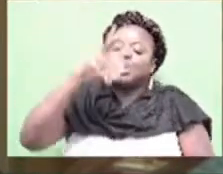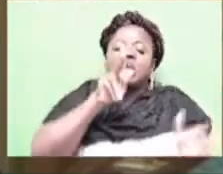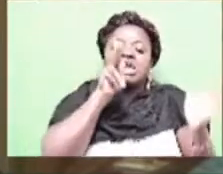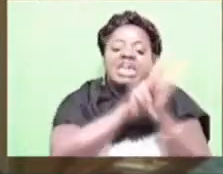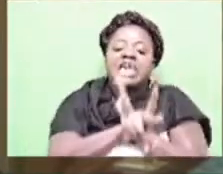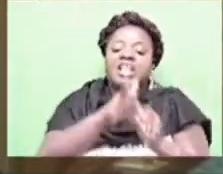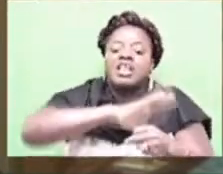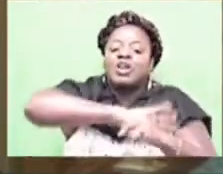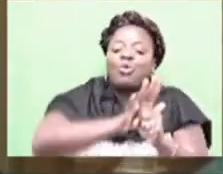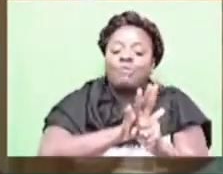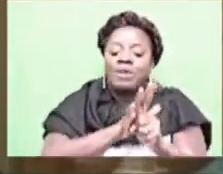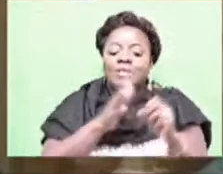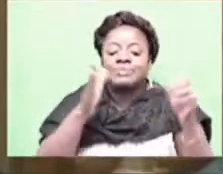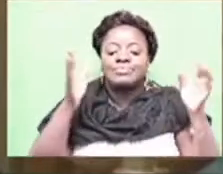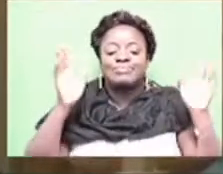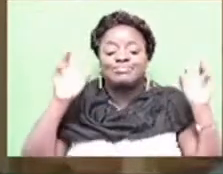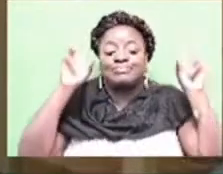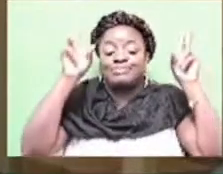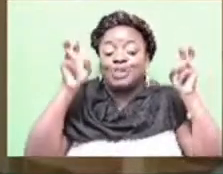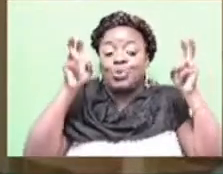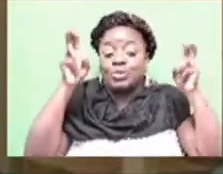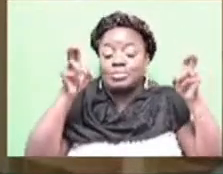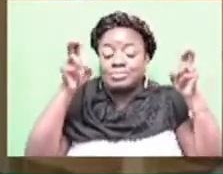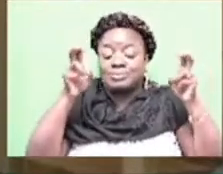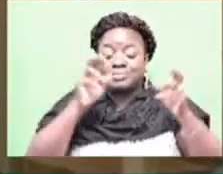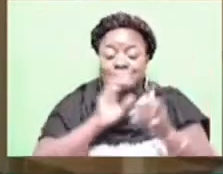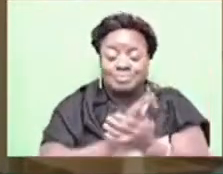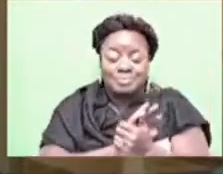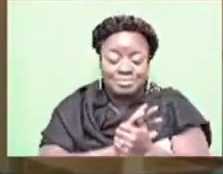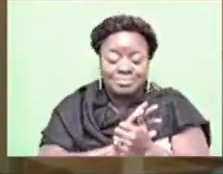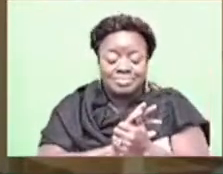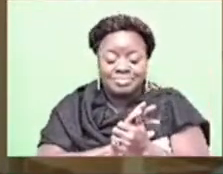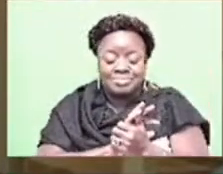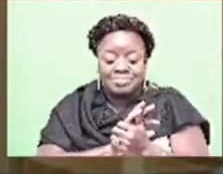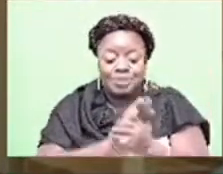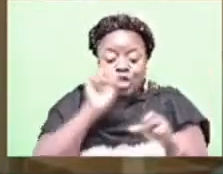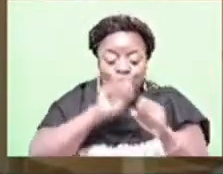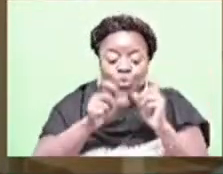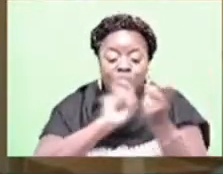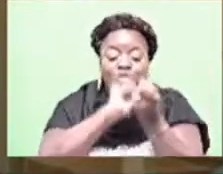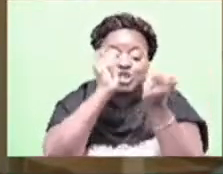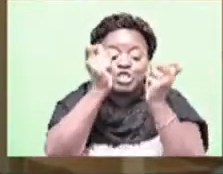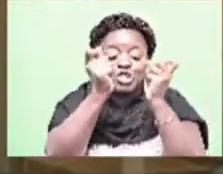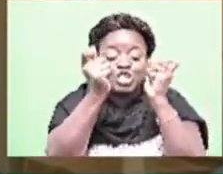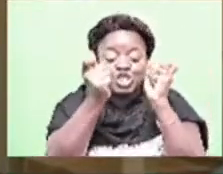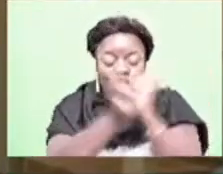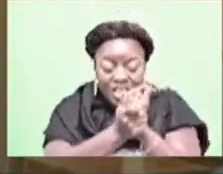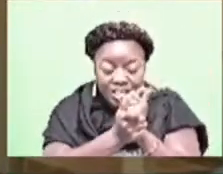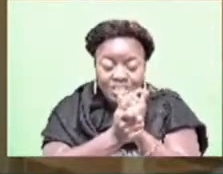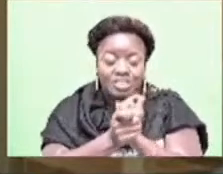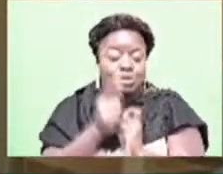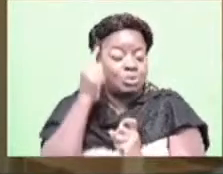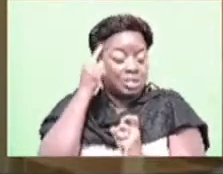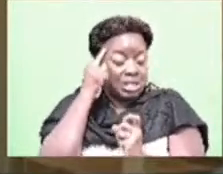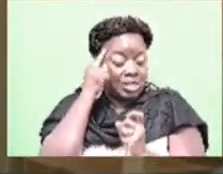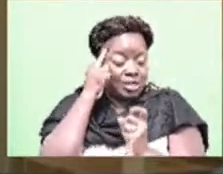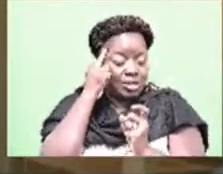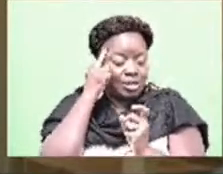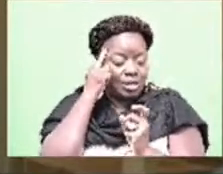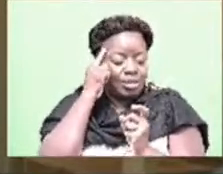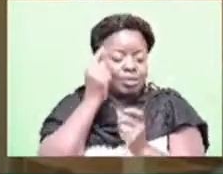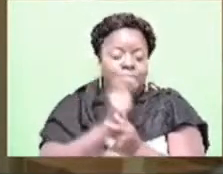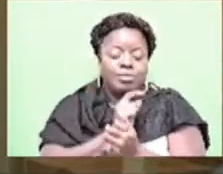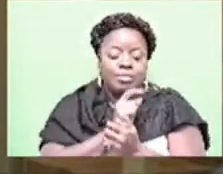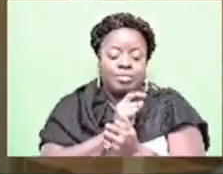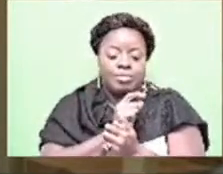unquote. Right? So we have to change our thinking as the thing evolves. What